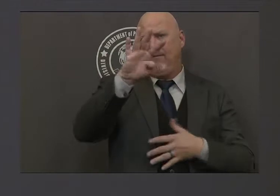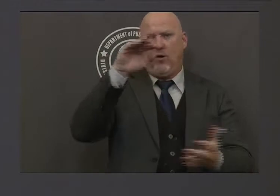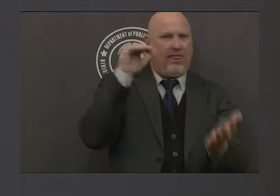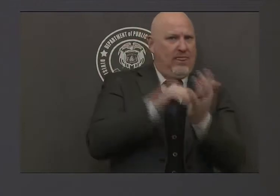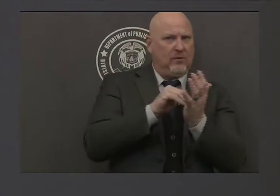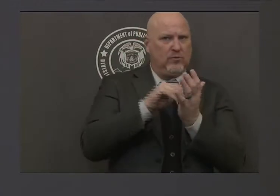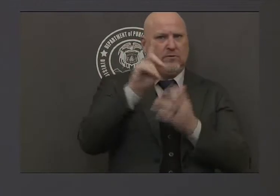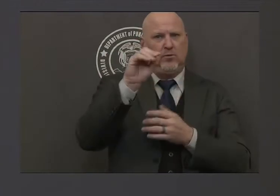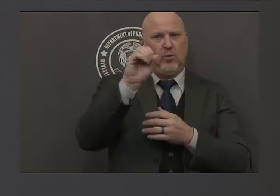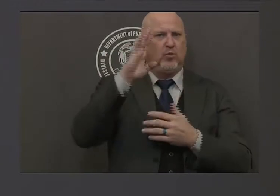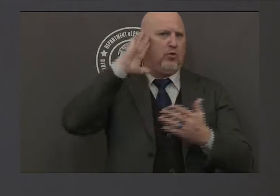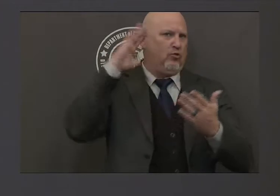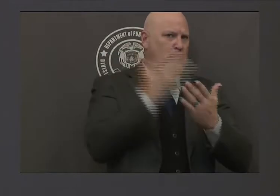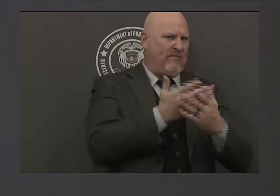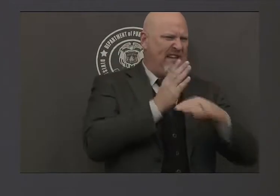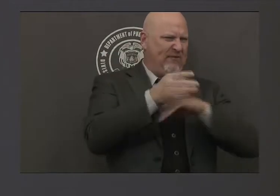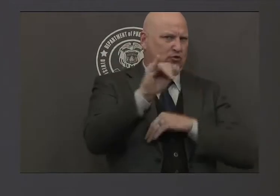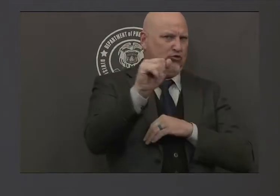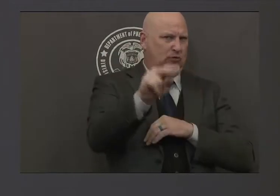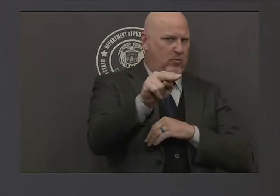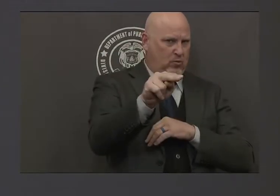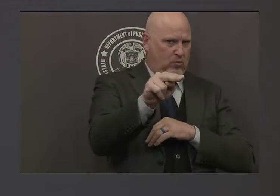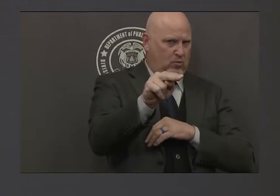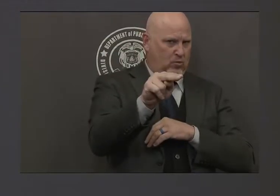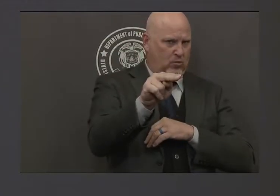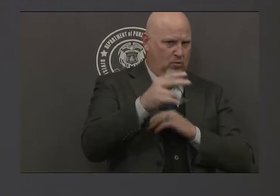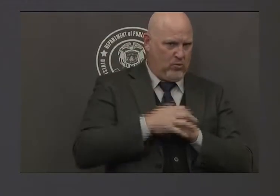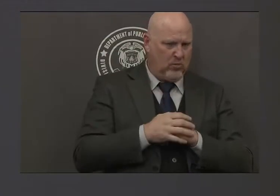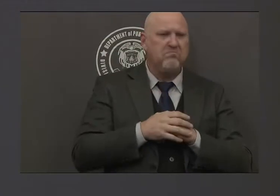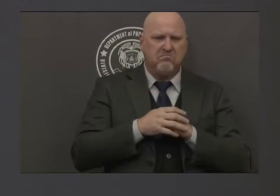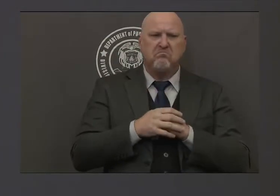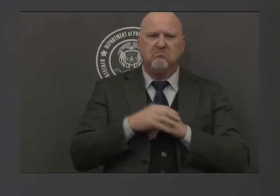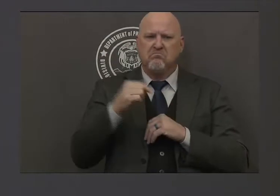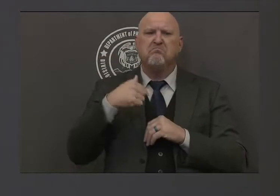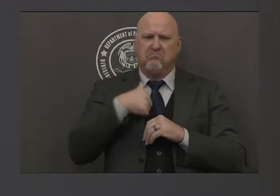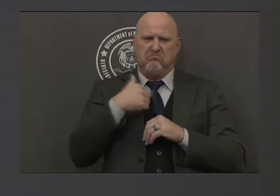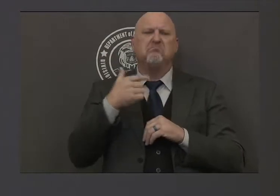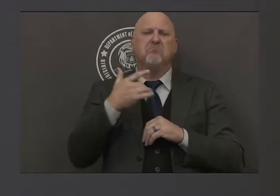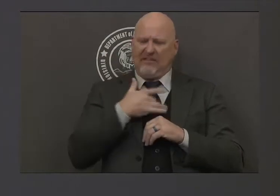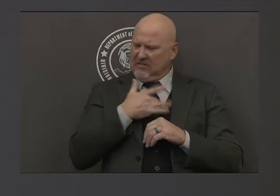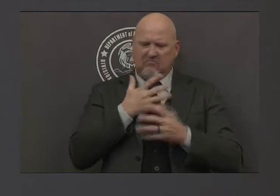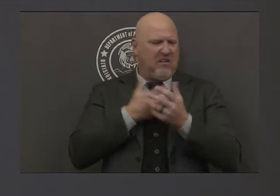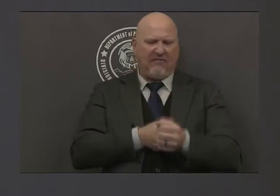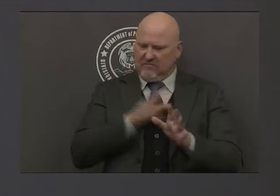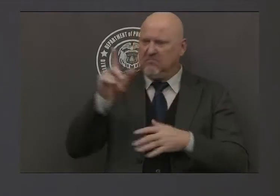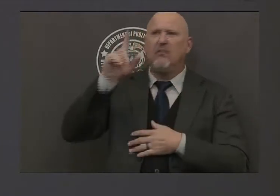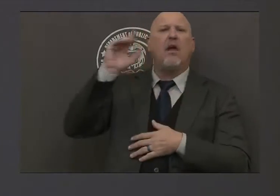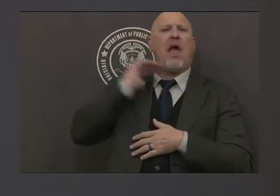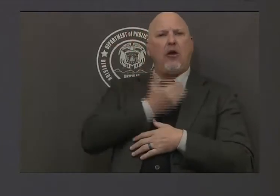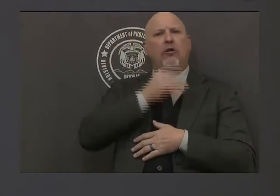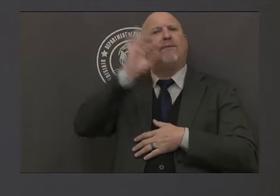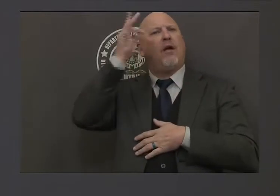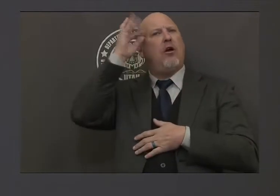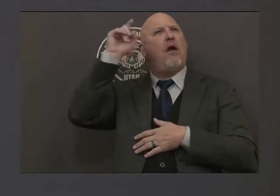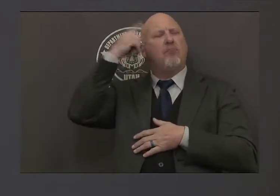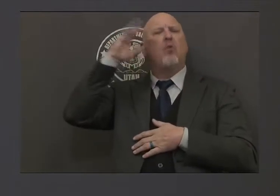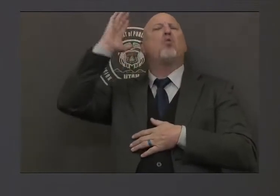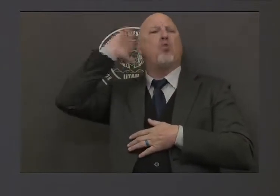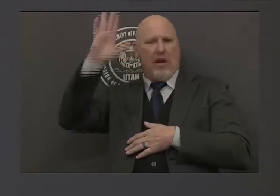them that the government will deliver on this supply that we've requested. We're going to clearly try to get as